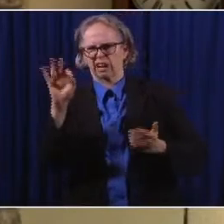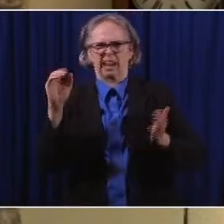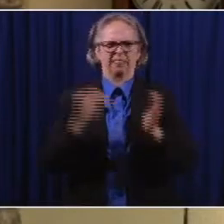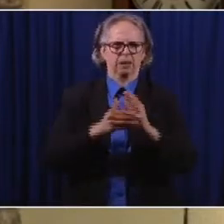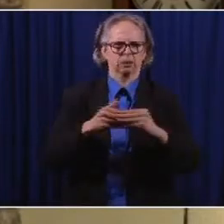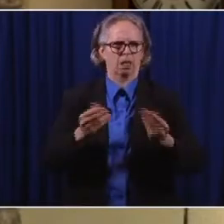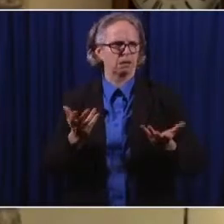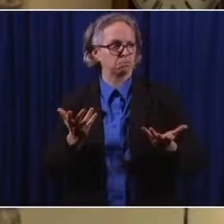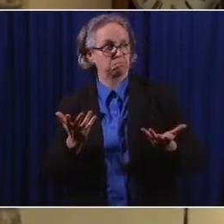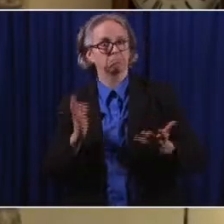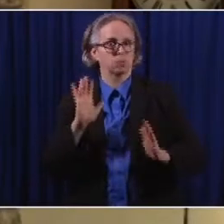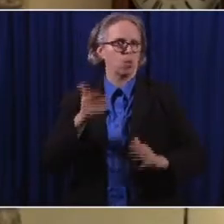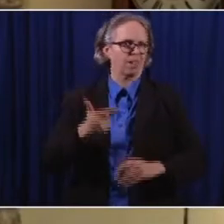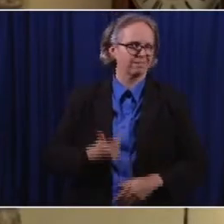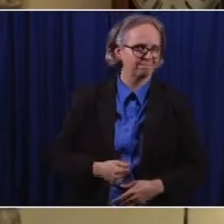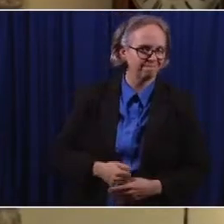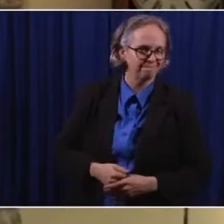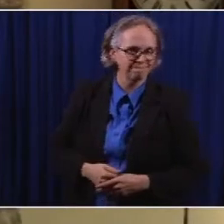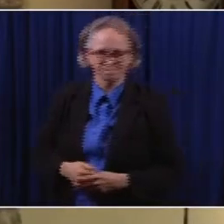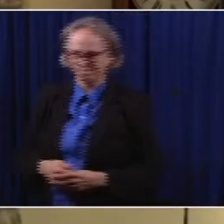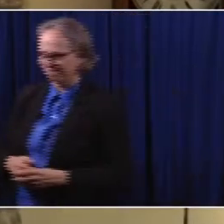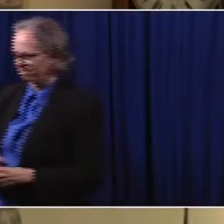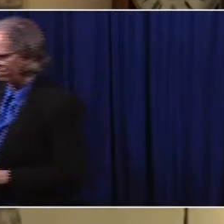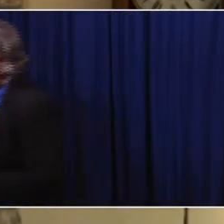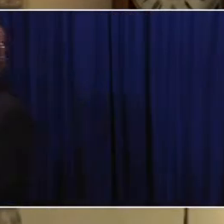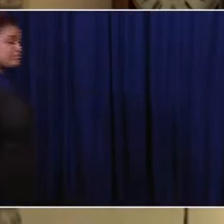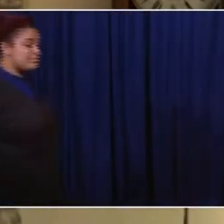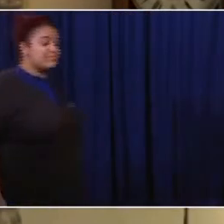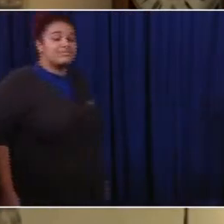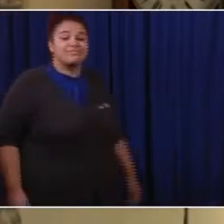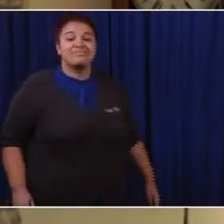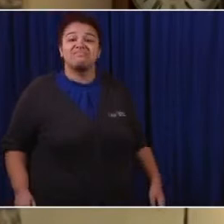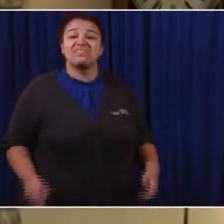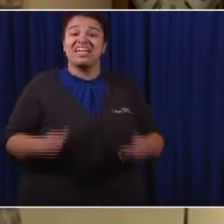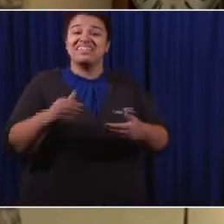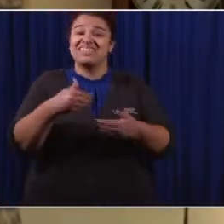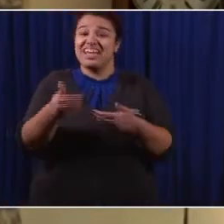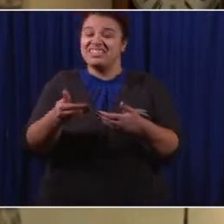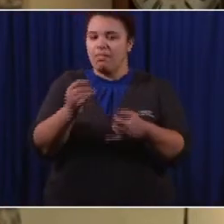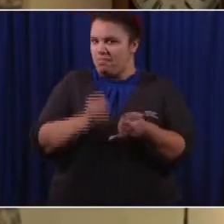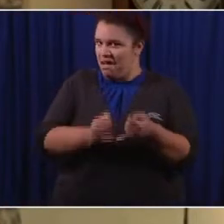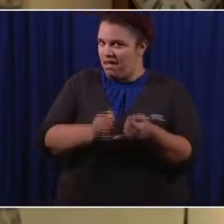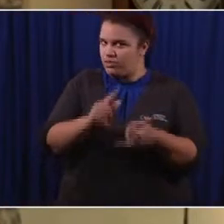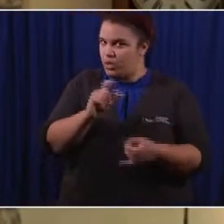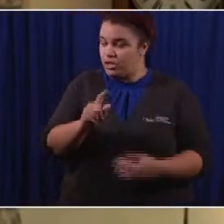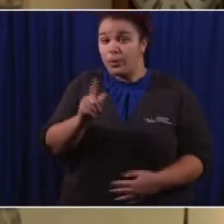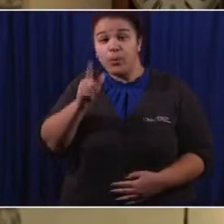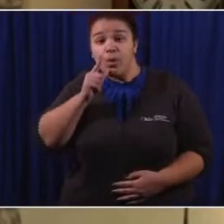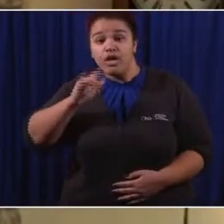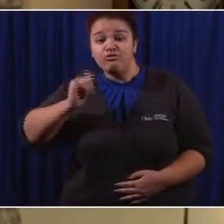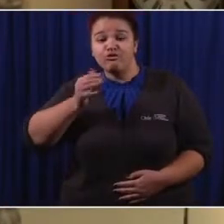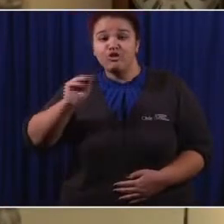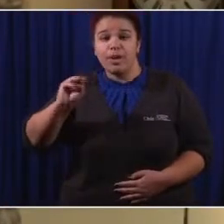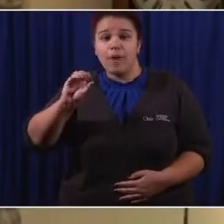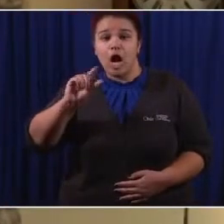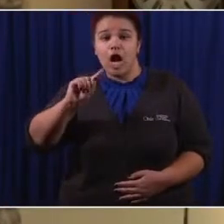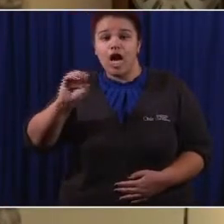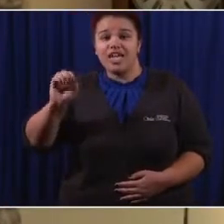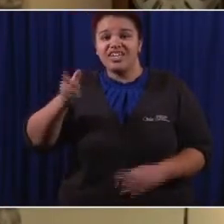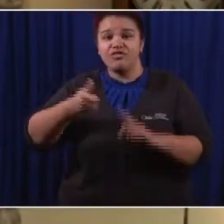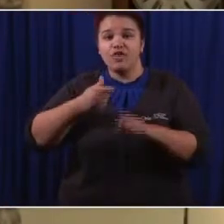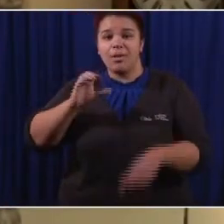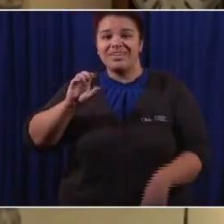Governor, next question is the last question for today, and it belongs to Jim Oddie of WHIO in Dayton. Governor, let's return